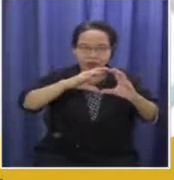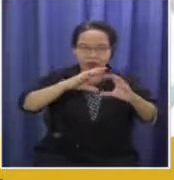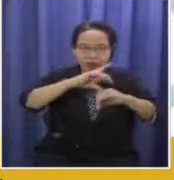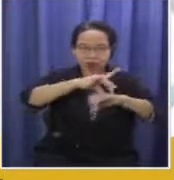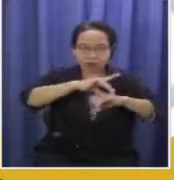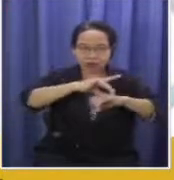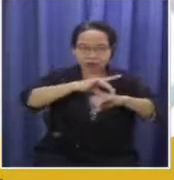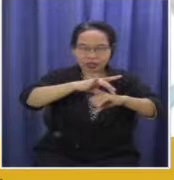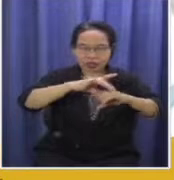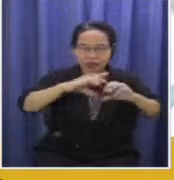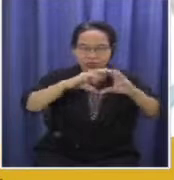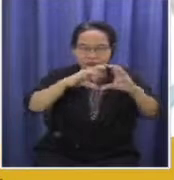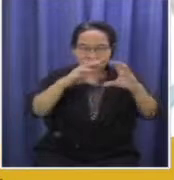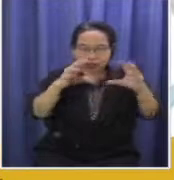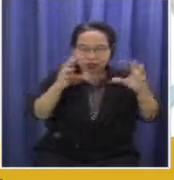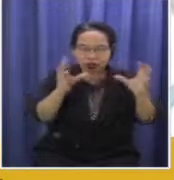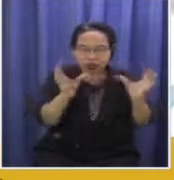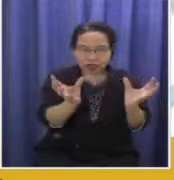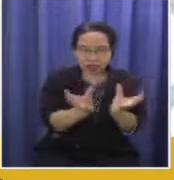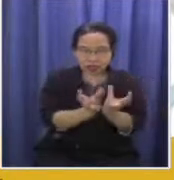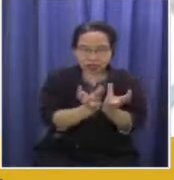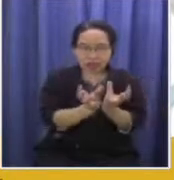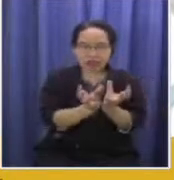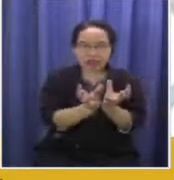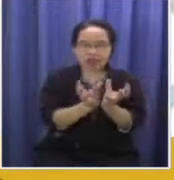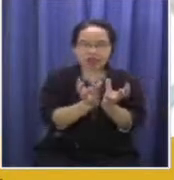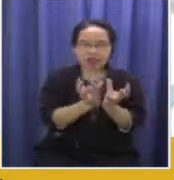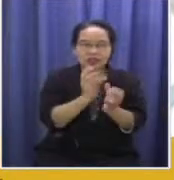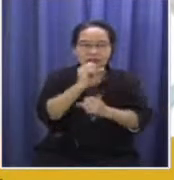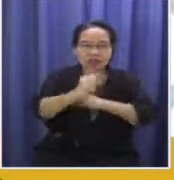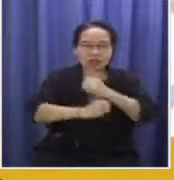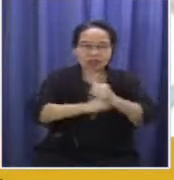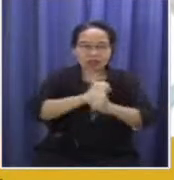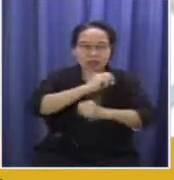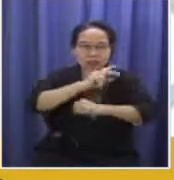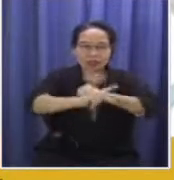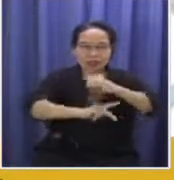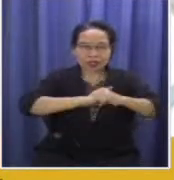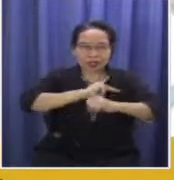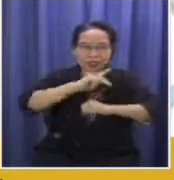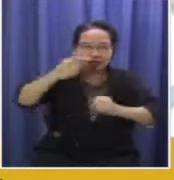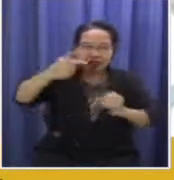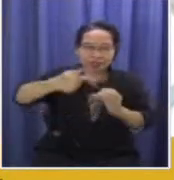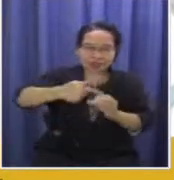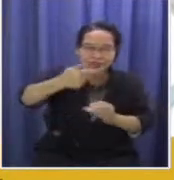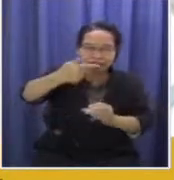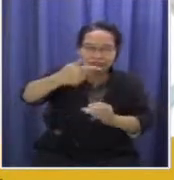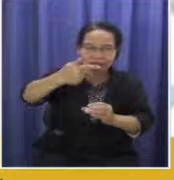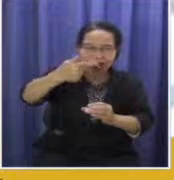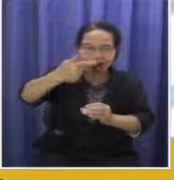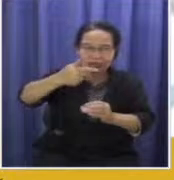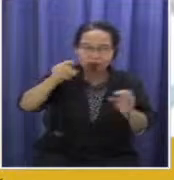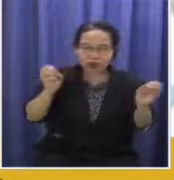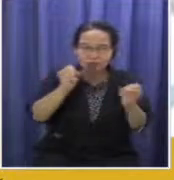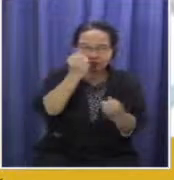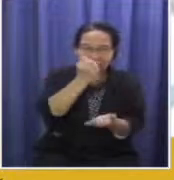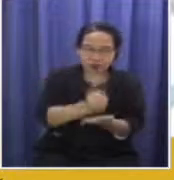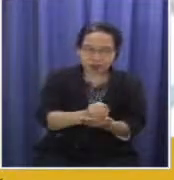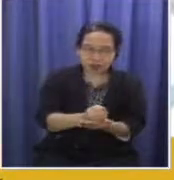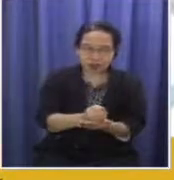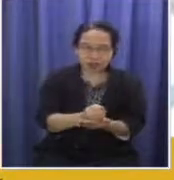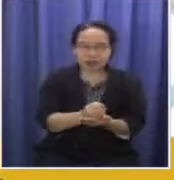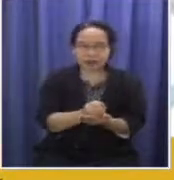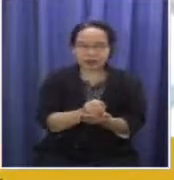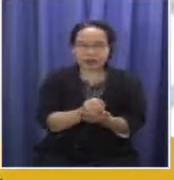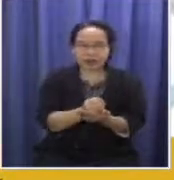is round, but it is a planet of gases. There is no solid